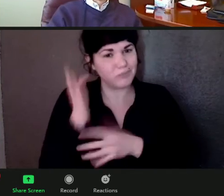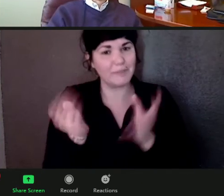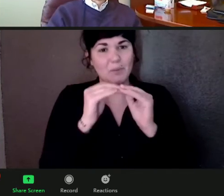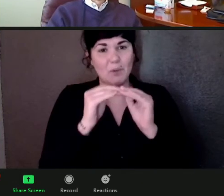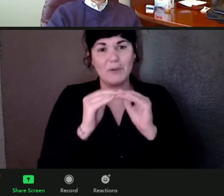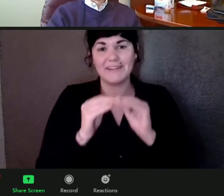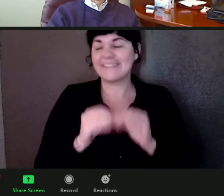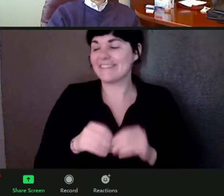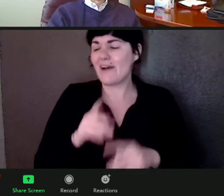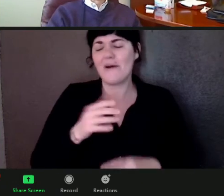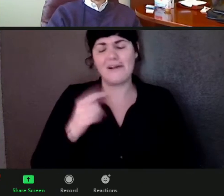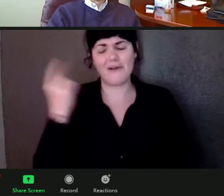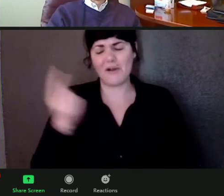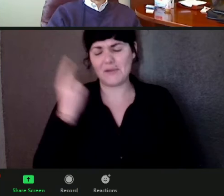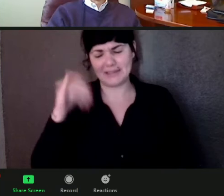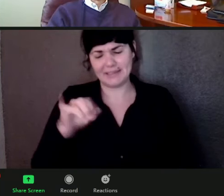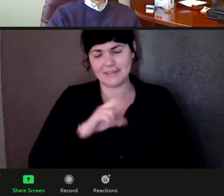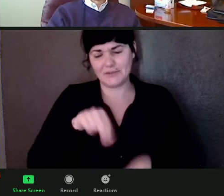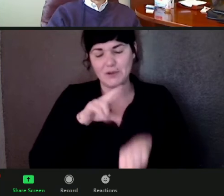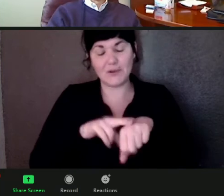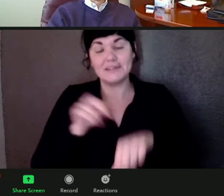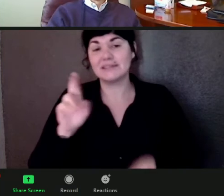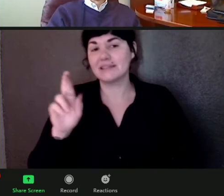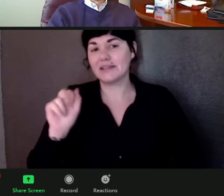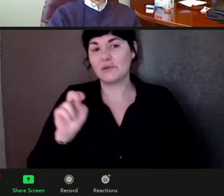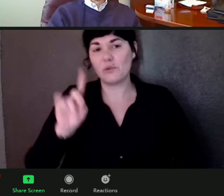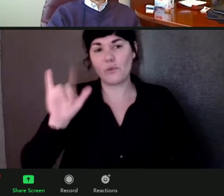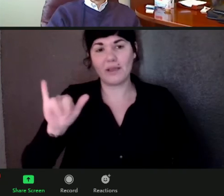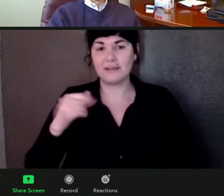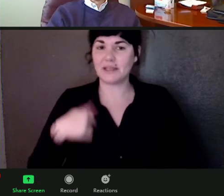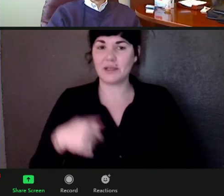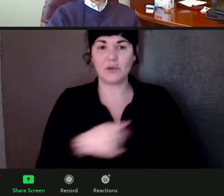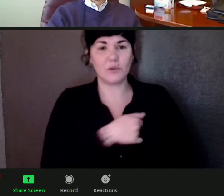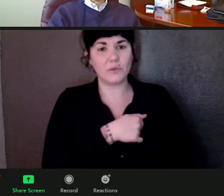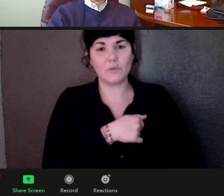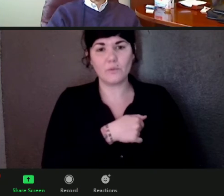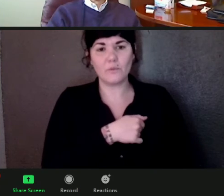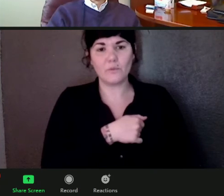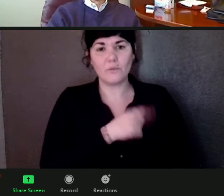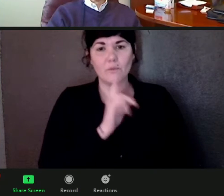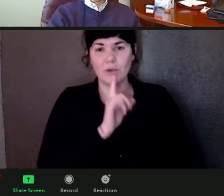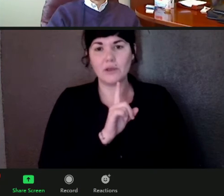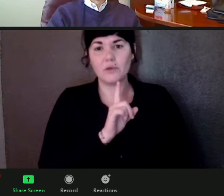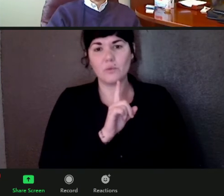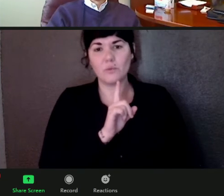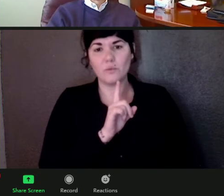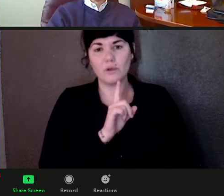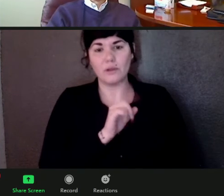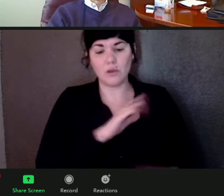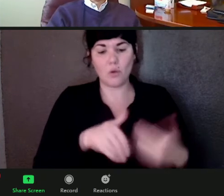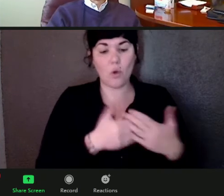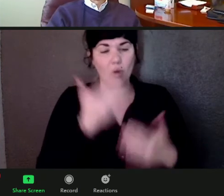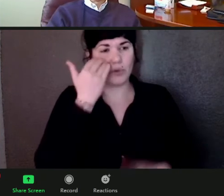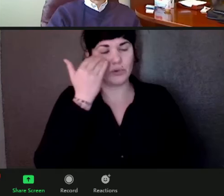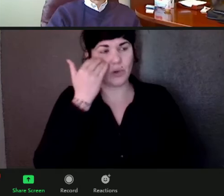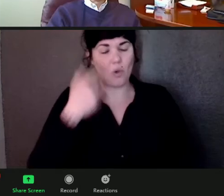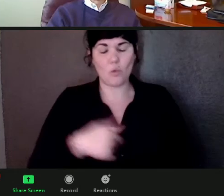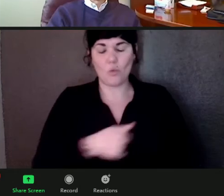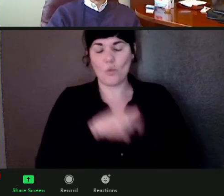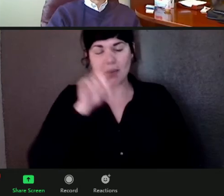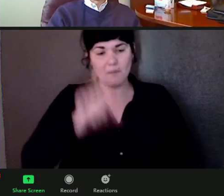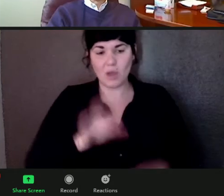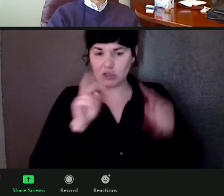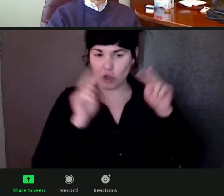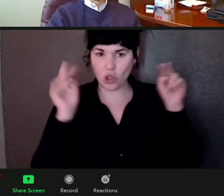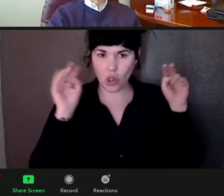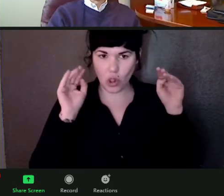Parent Network and certainly myself are advocates that we need to look at this from a systemic level. So families, we got to get involved